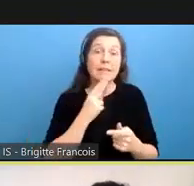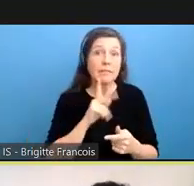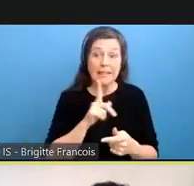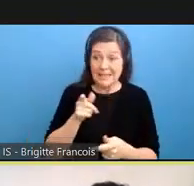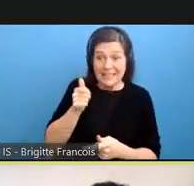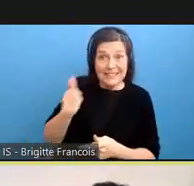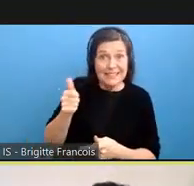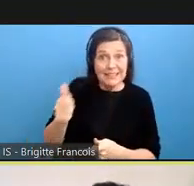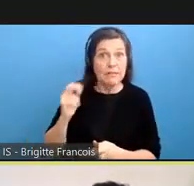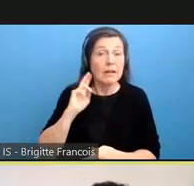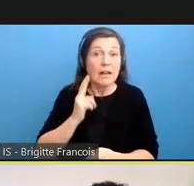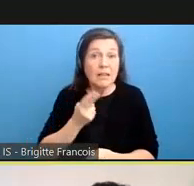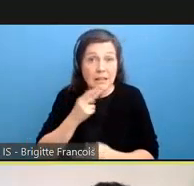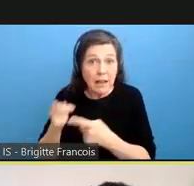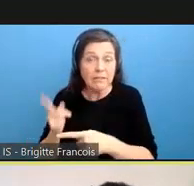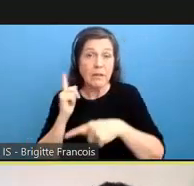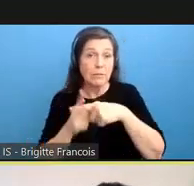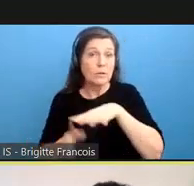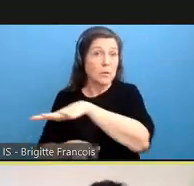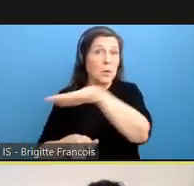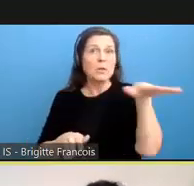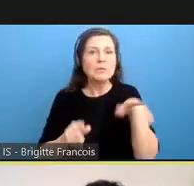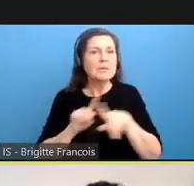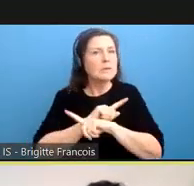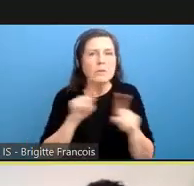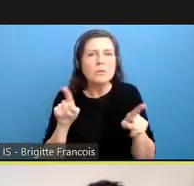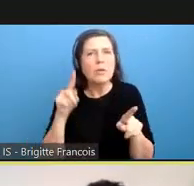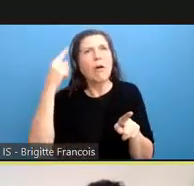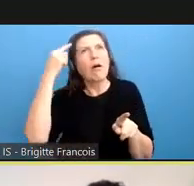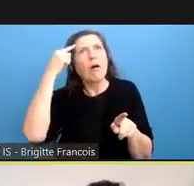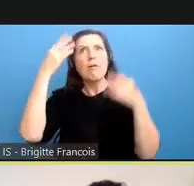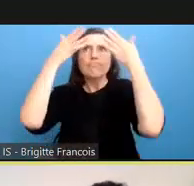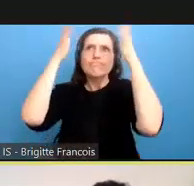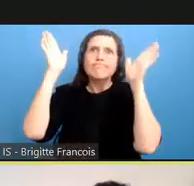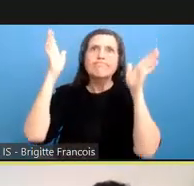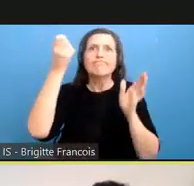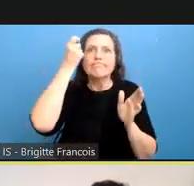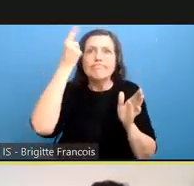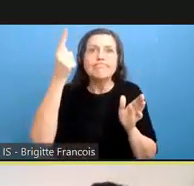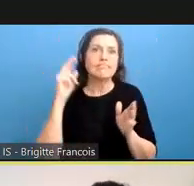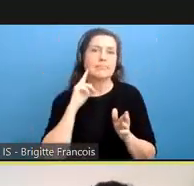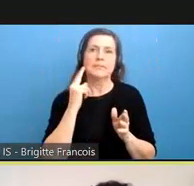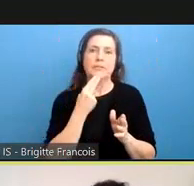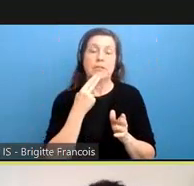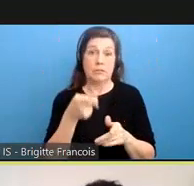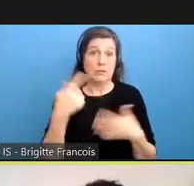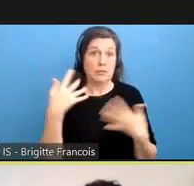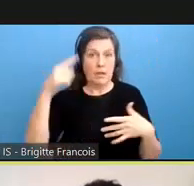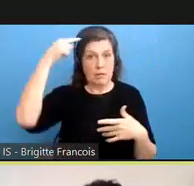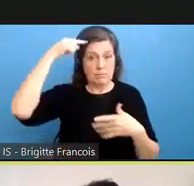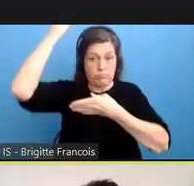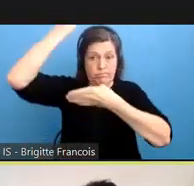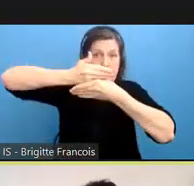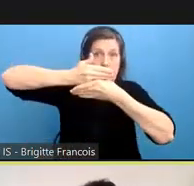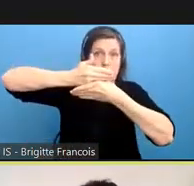themselves and the wider community, and that acts as a major barrier to addressing deafness. So one of the